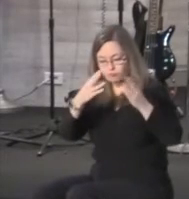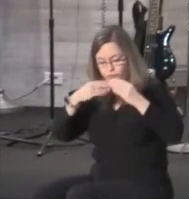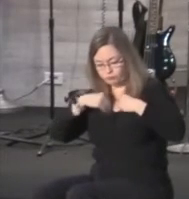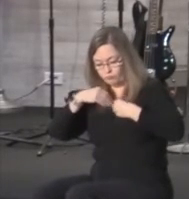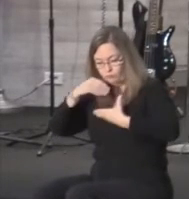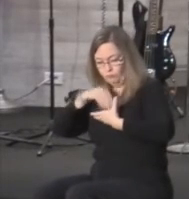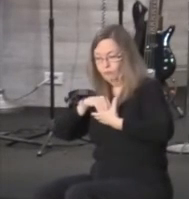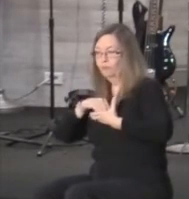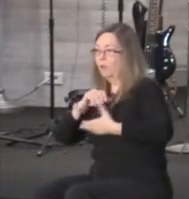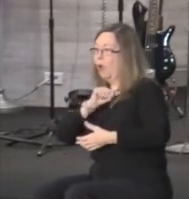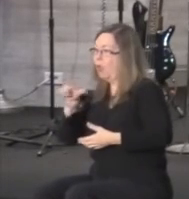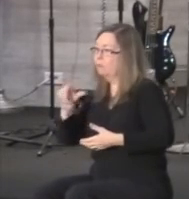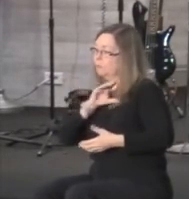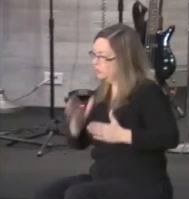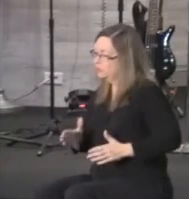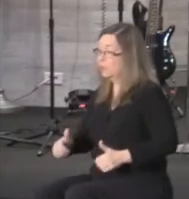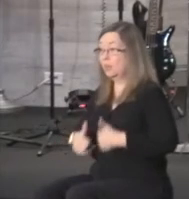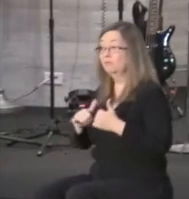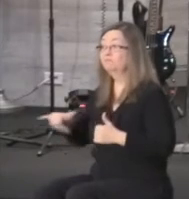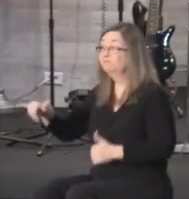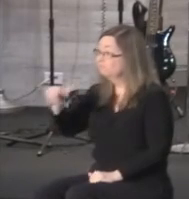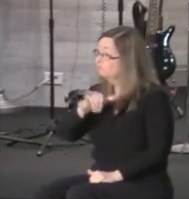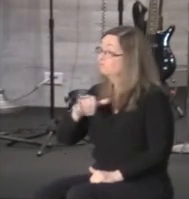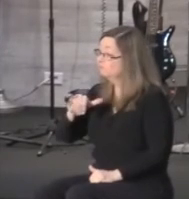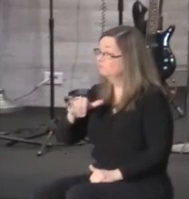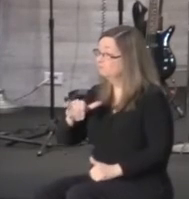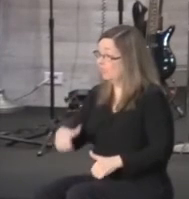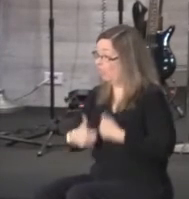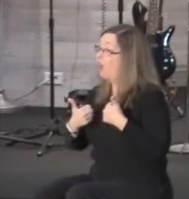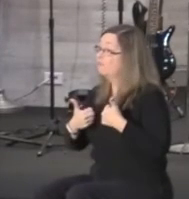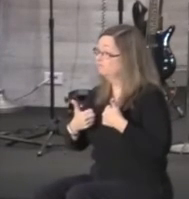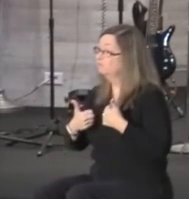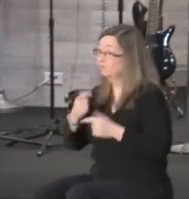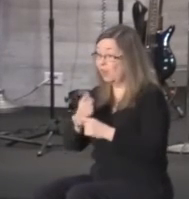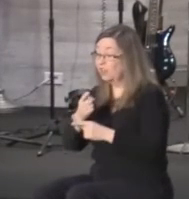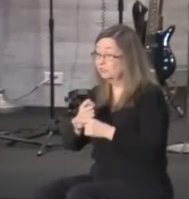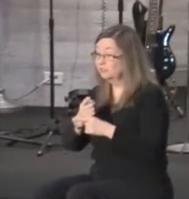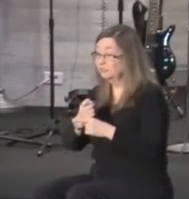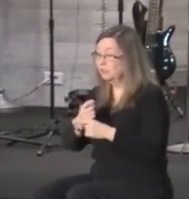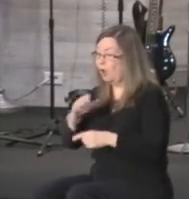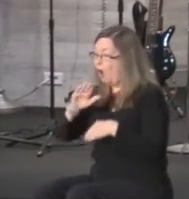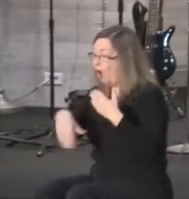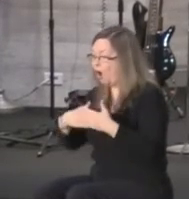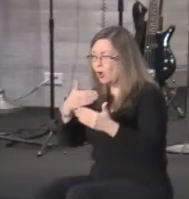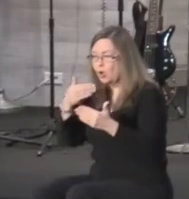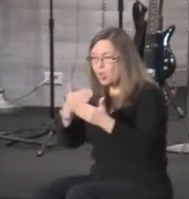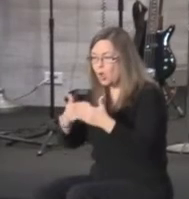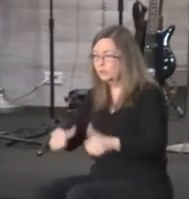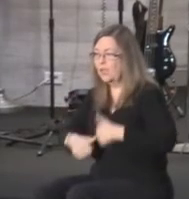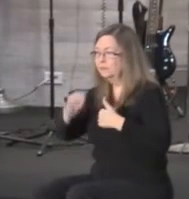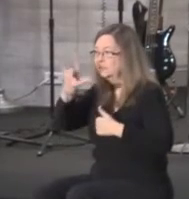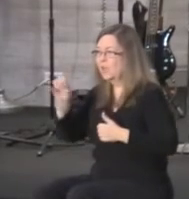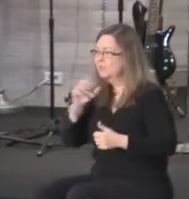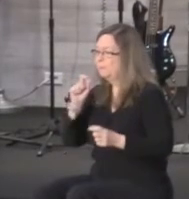Christians, should we all be living a similar life? We should. We should all be real close in our lifestyles.